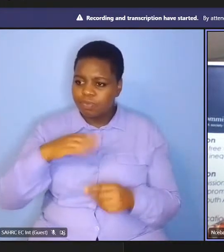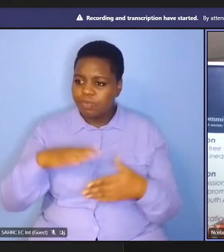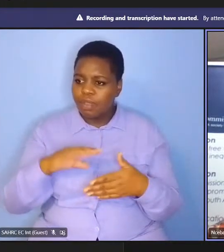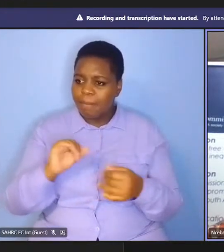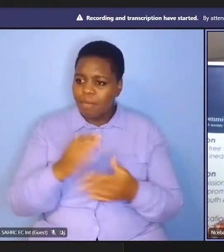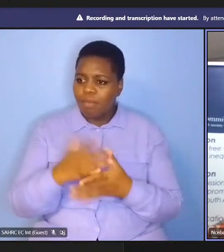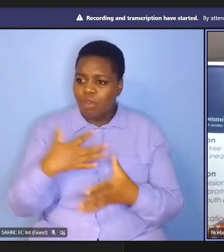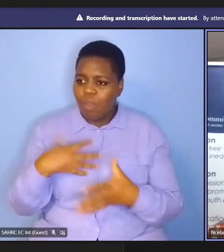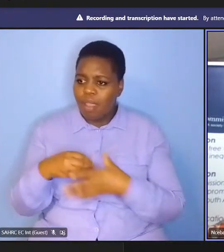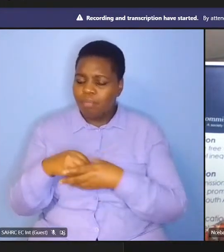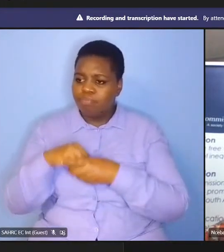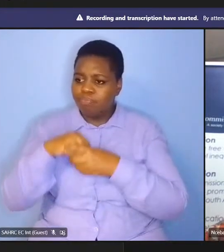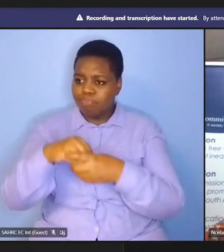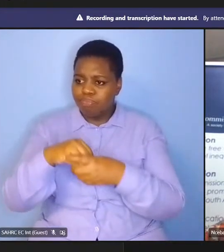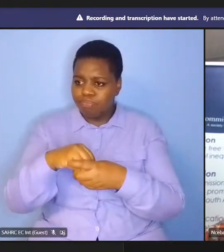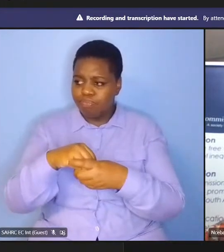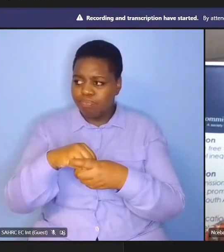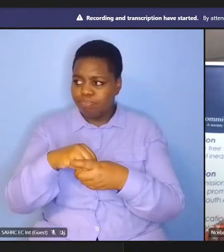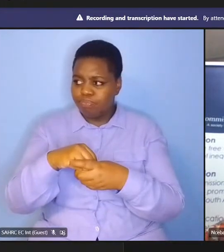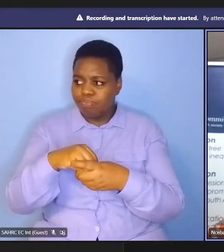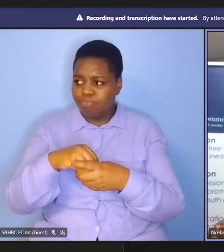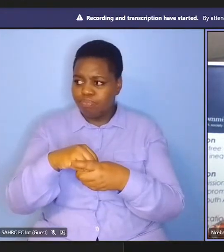and prevention of